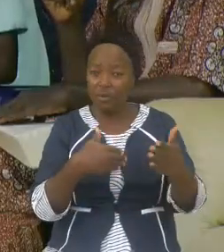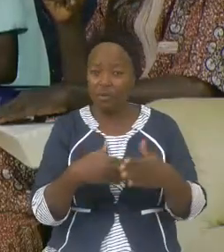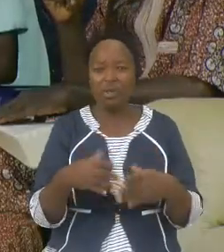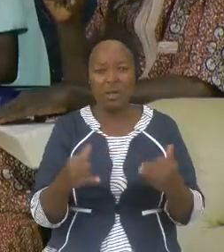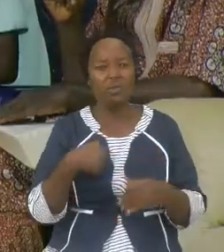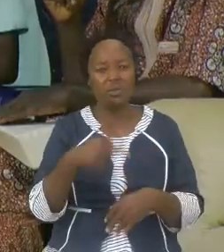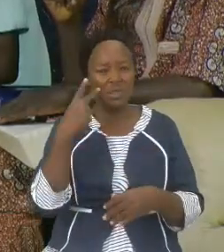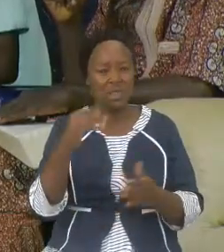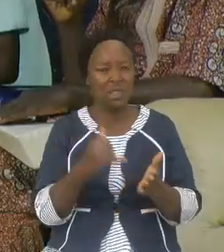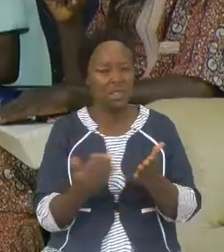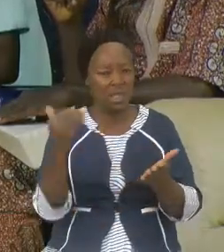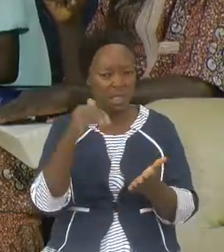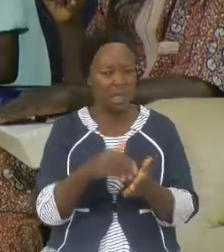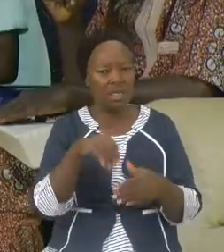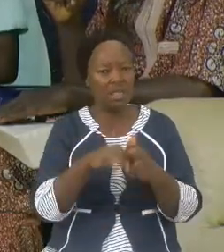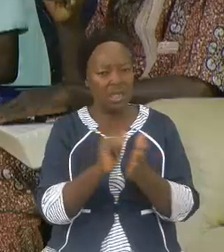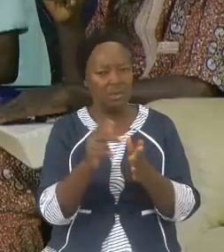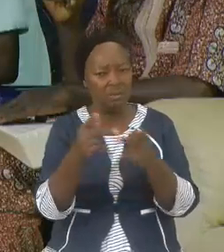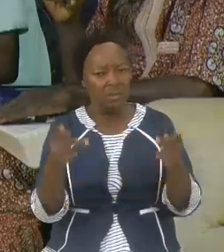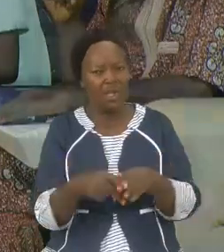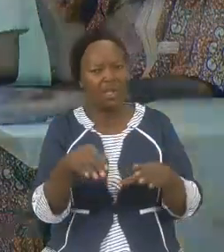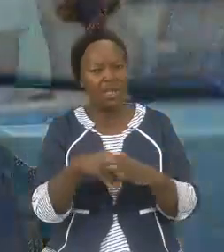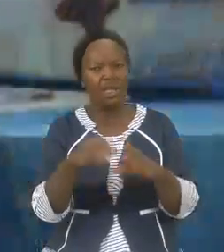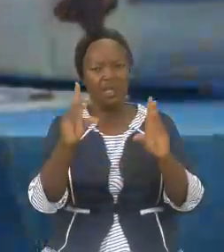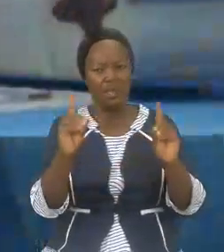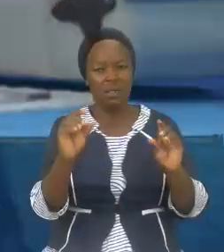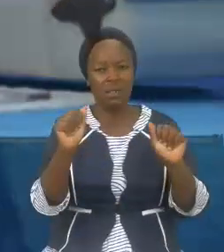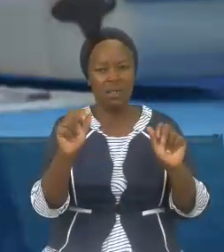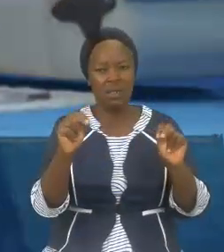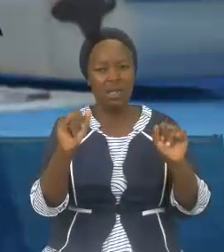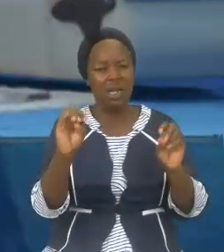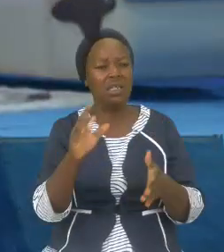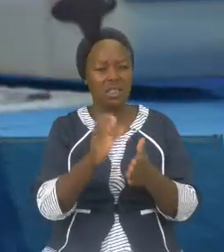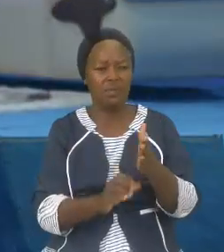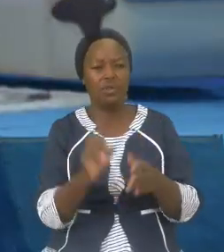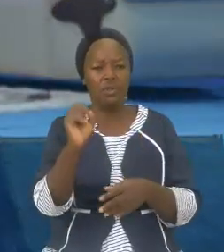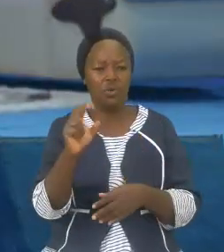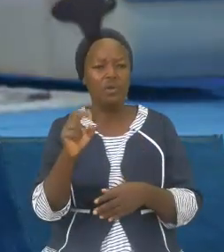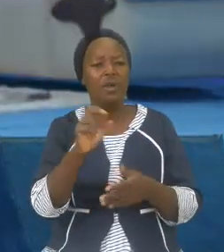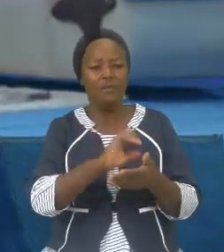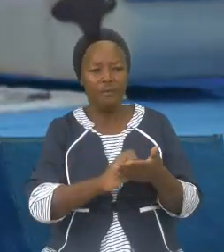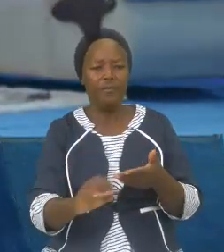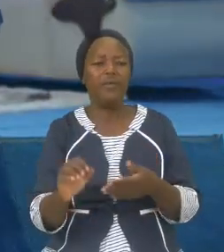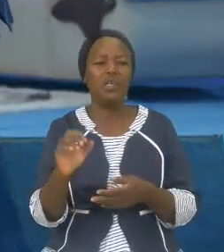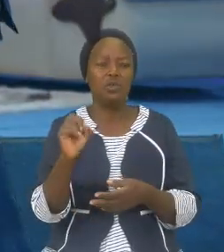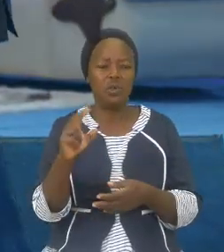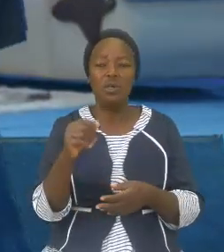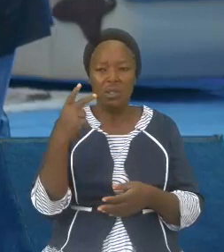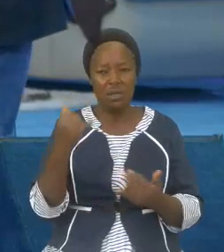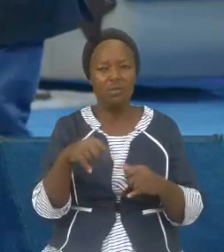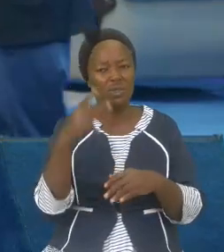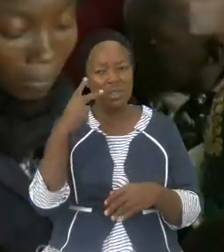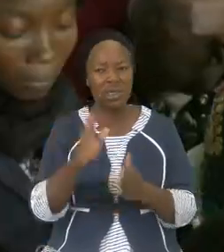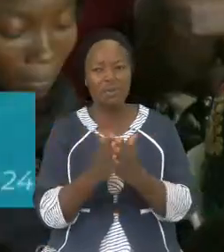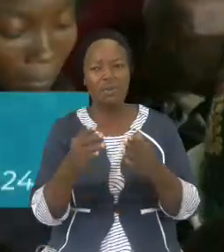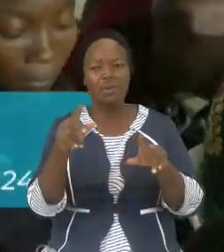this place, that is in Daniel chapter 12 verse 1. Look at Psalm 50. I'm looking at verse 15. In